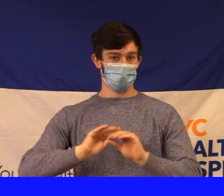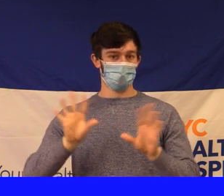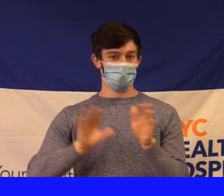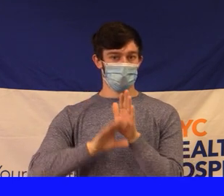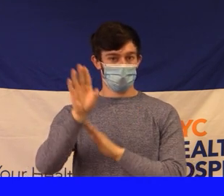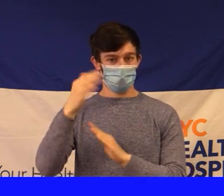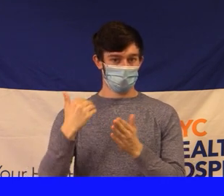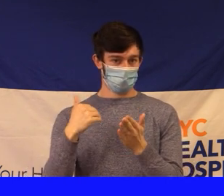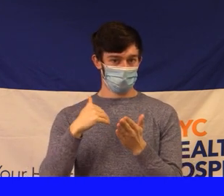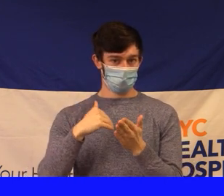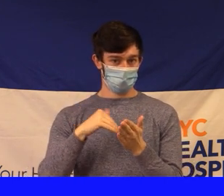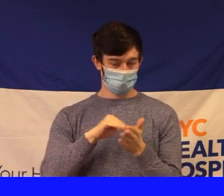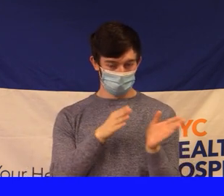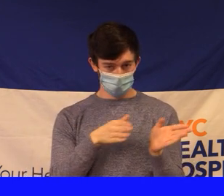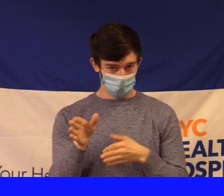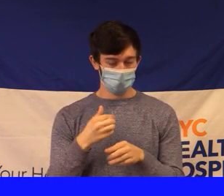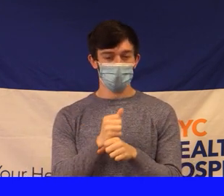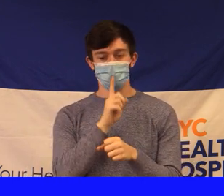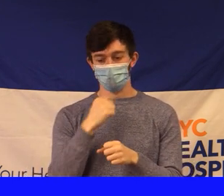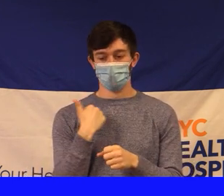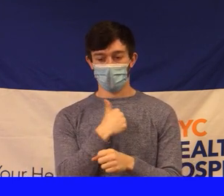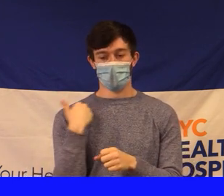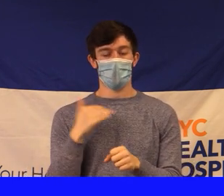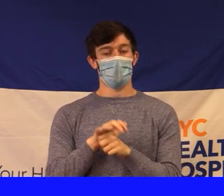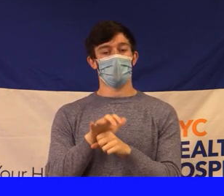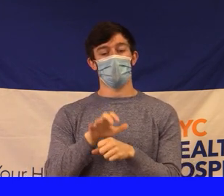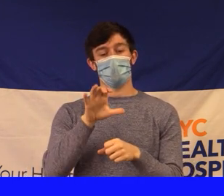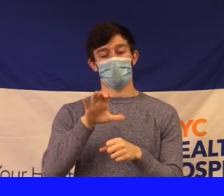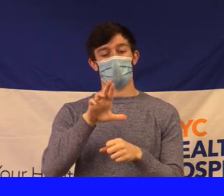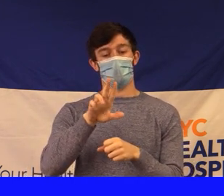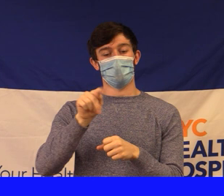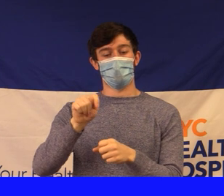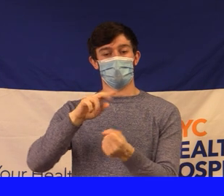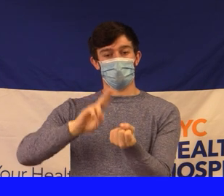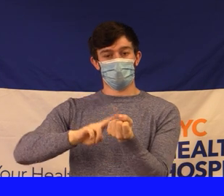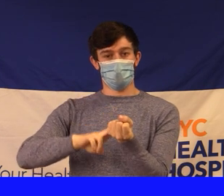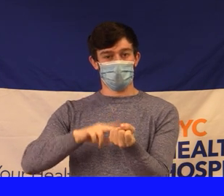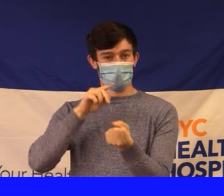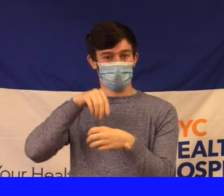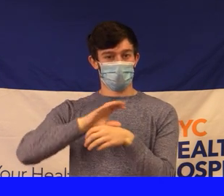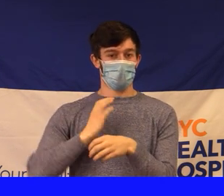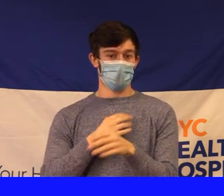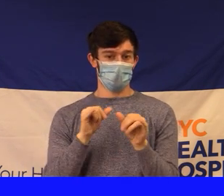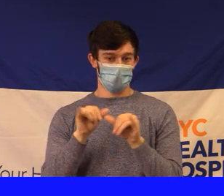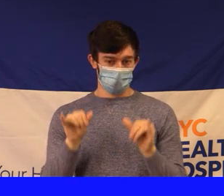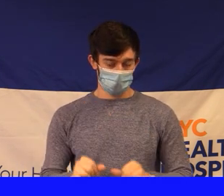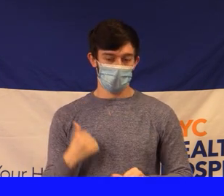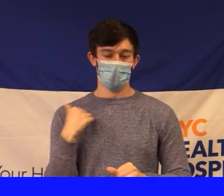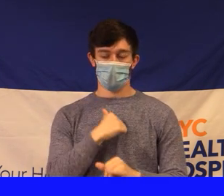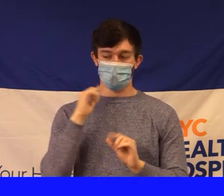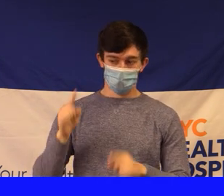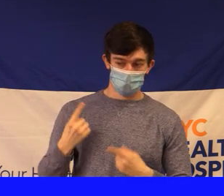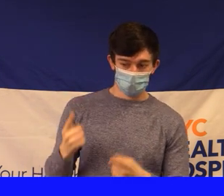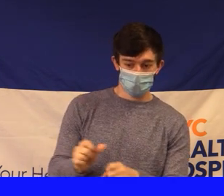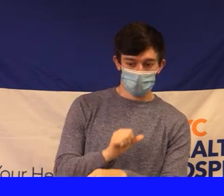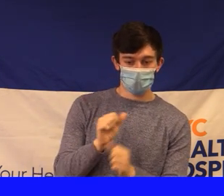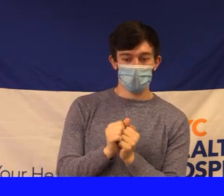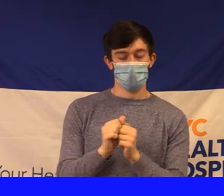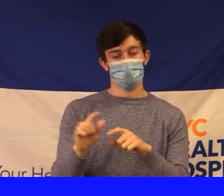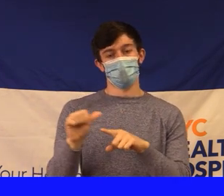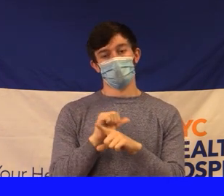more CRT nurses across the system. Central Nursing Office and the Council Nurse Educators have also worked on a cross-training plan